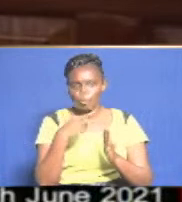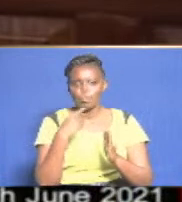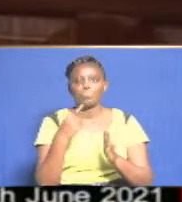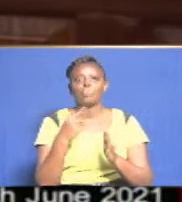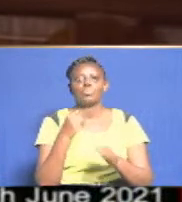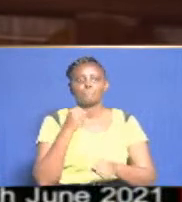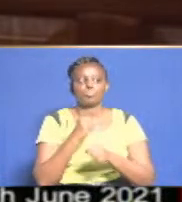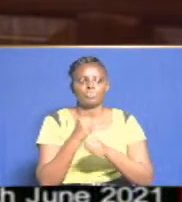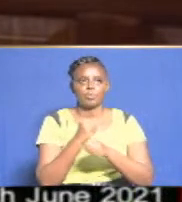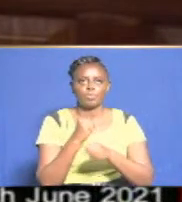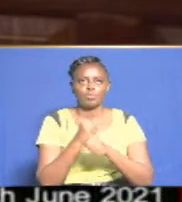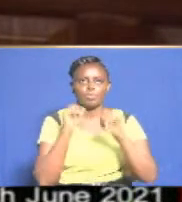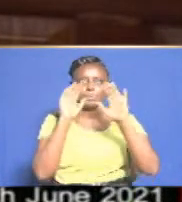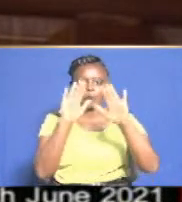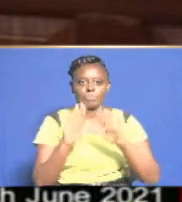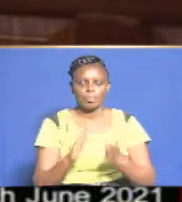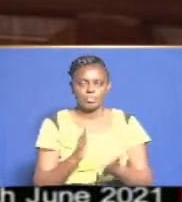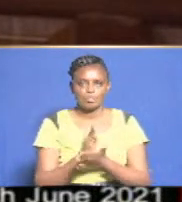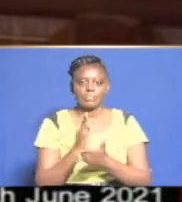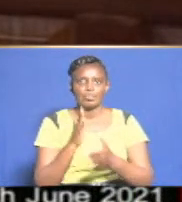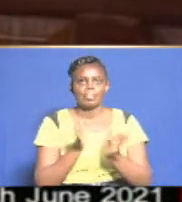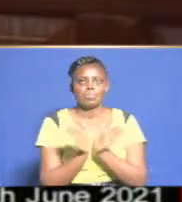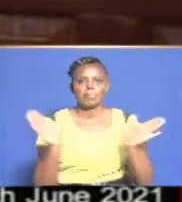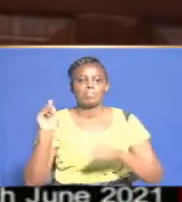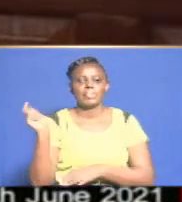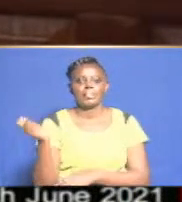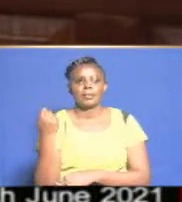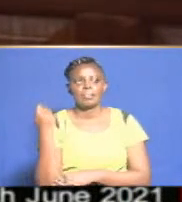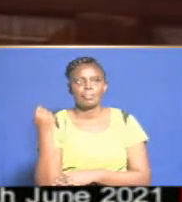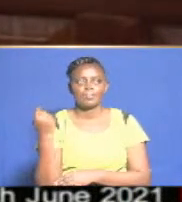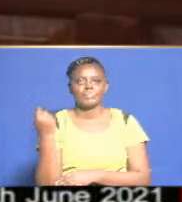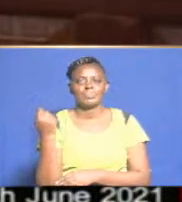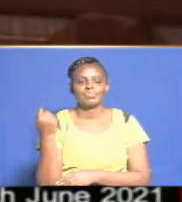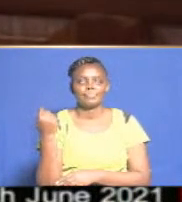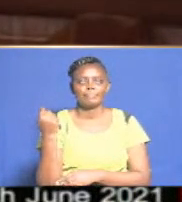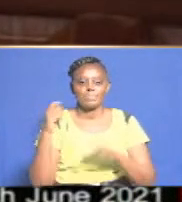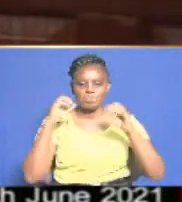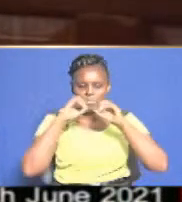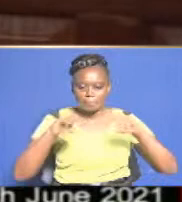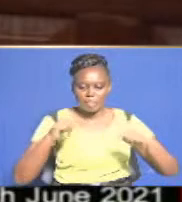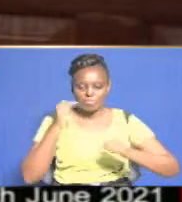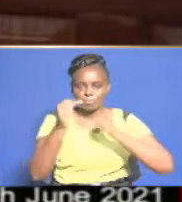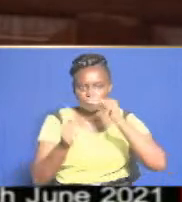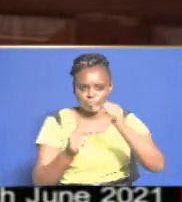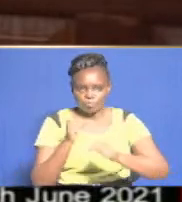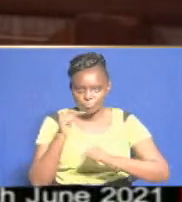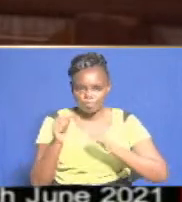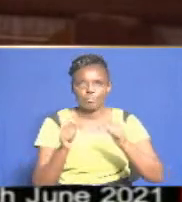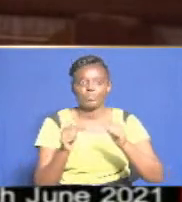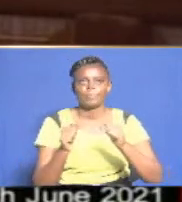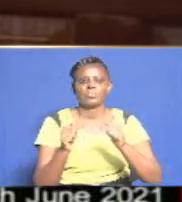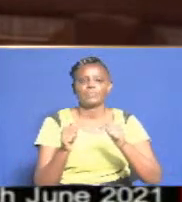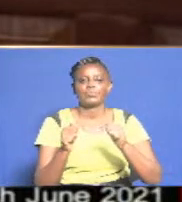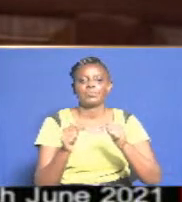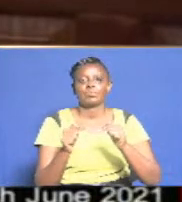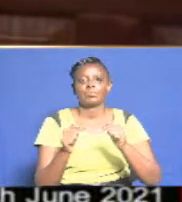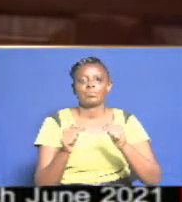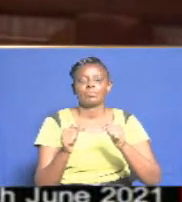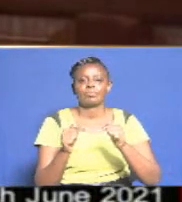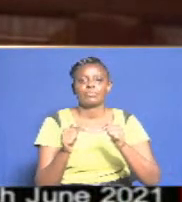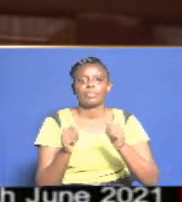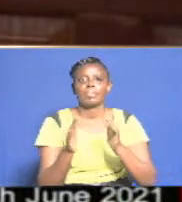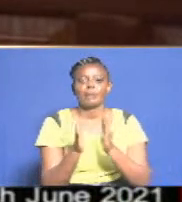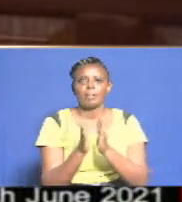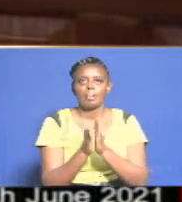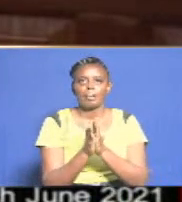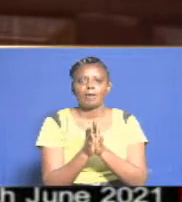to the performance of important trust in this republic. Let your blessings descend upon us assembled, and grant